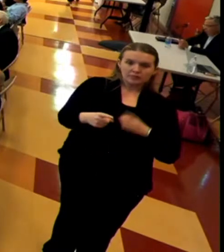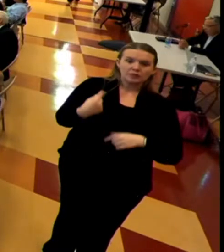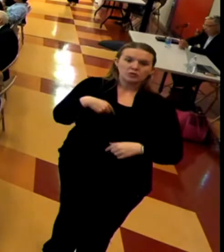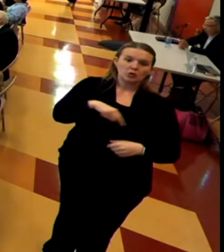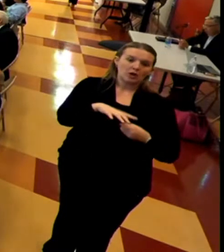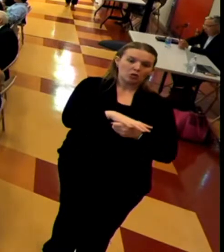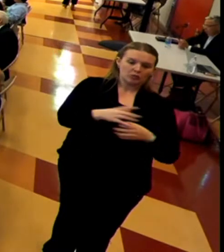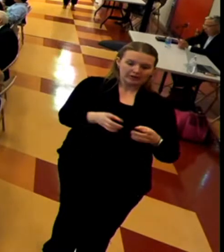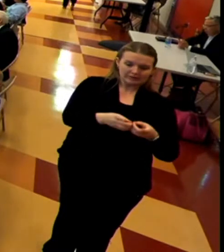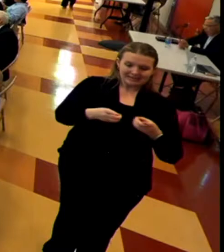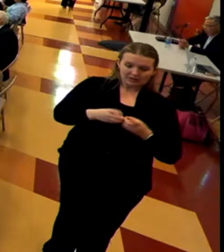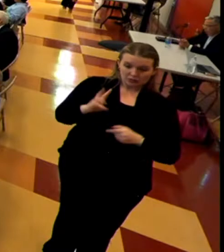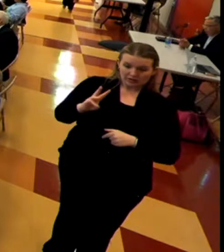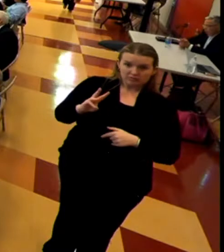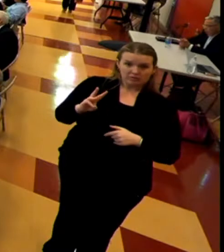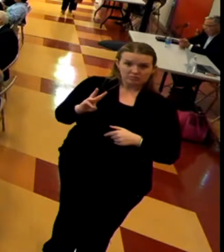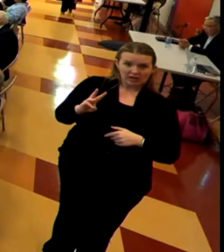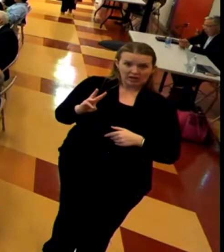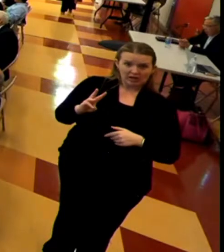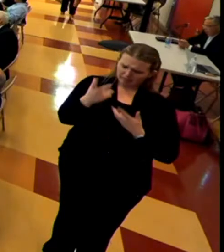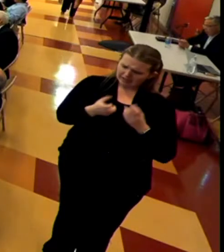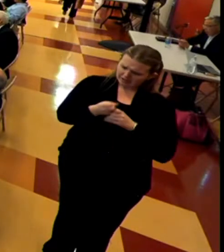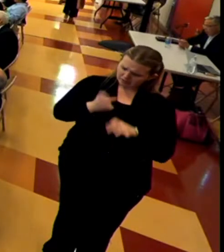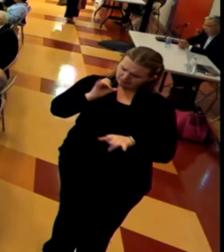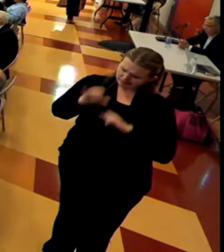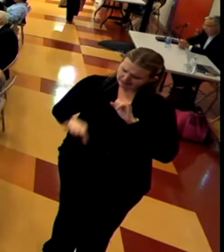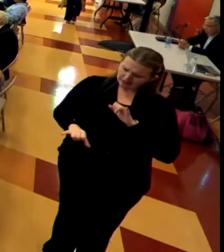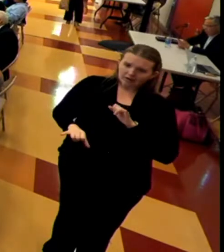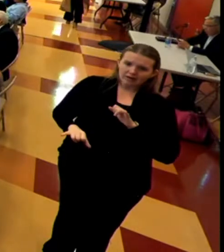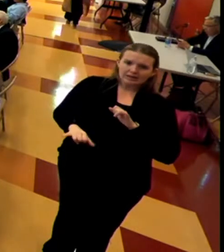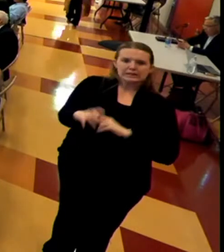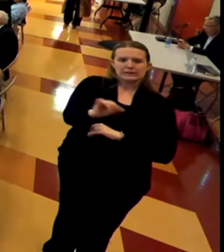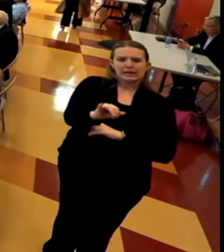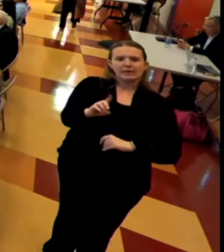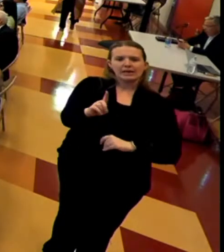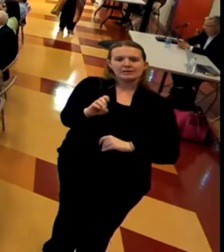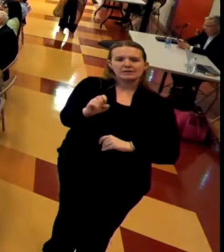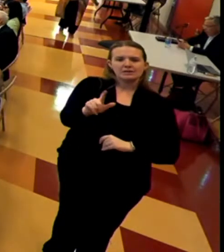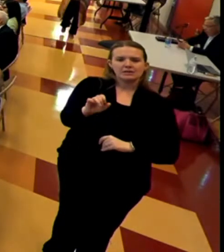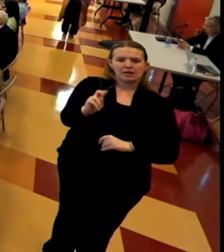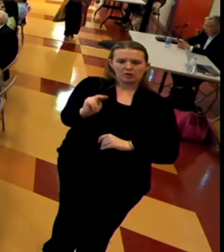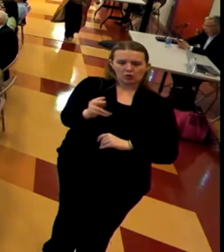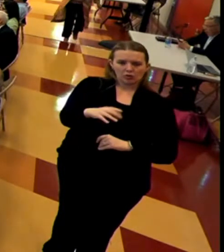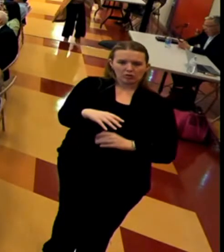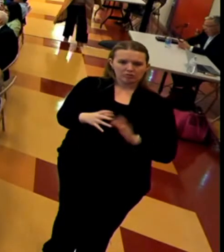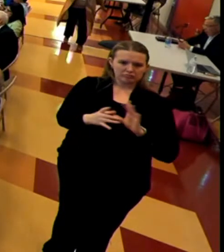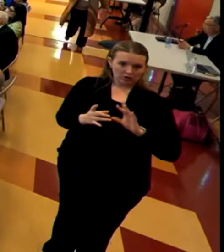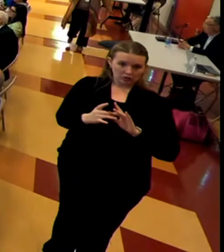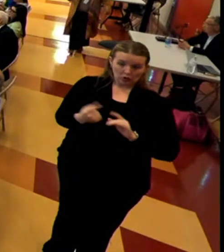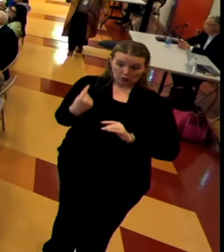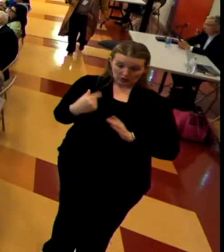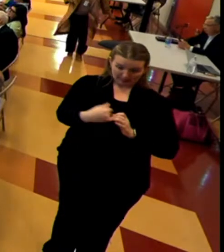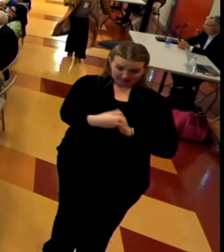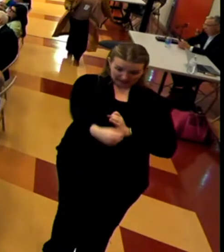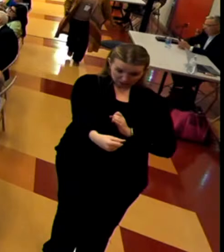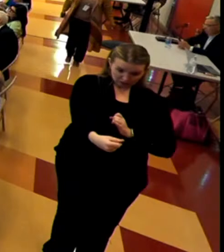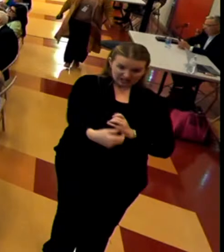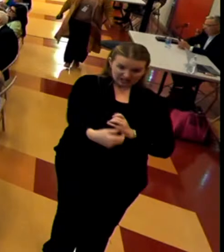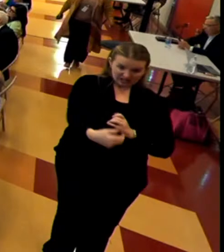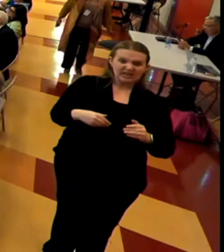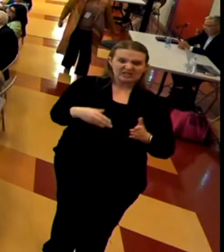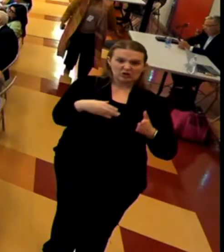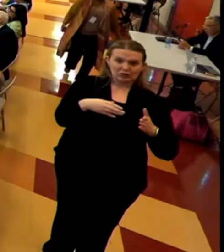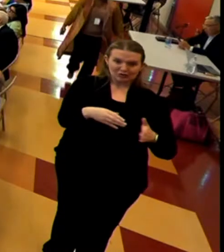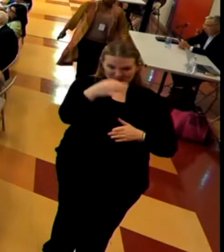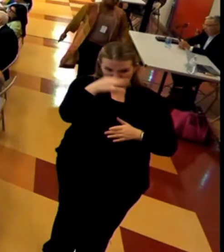in District 6 and have been so for many years, just like Mr. De Leon had mentioned previously. One of our boundaries is a very street that's very outside of this